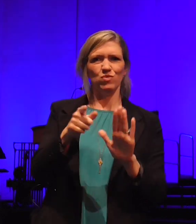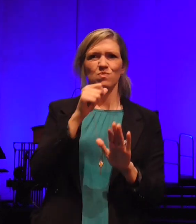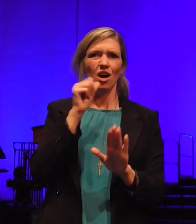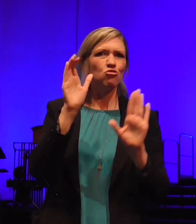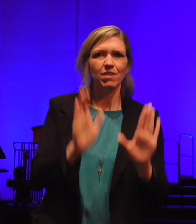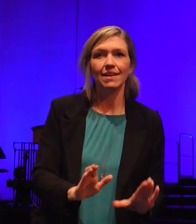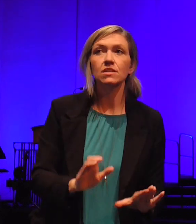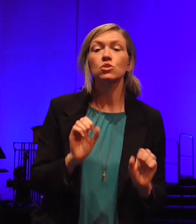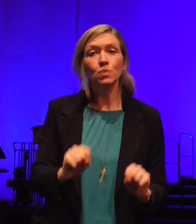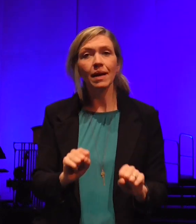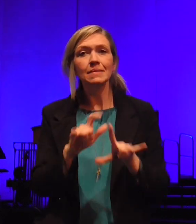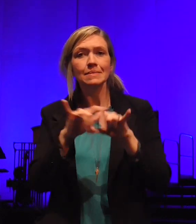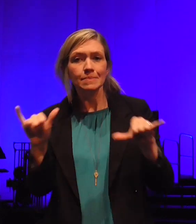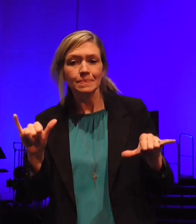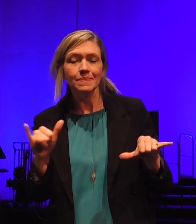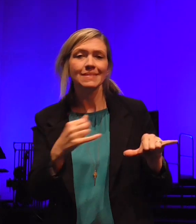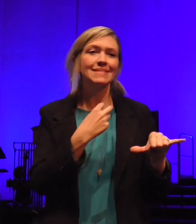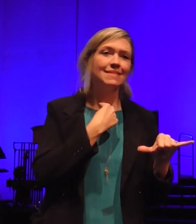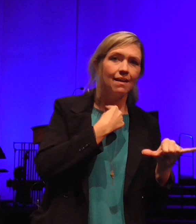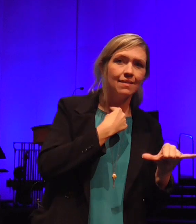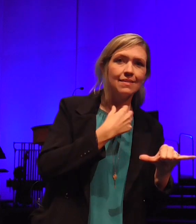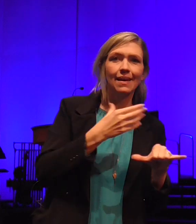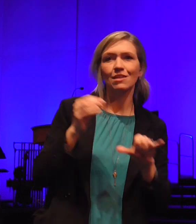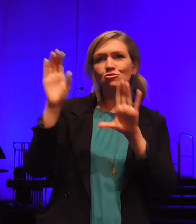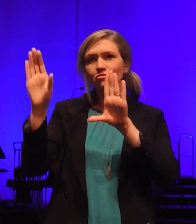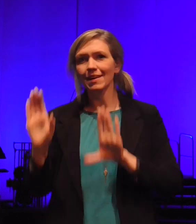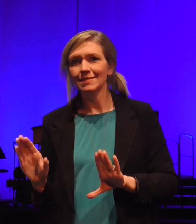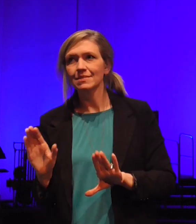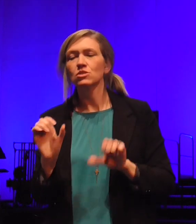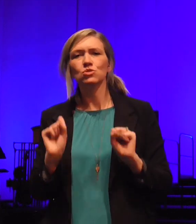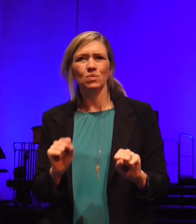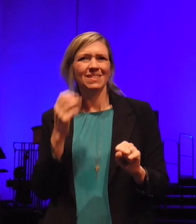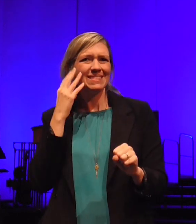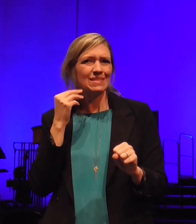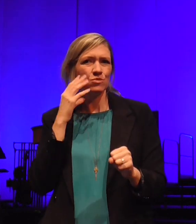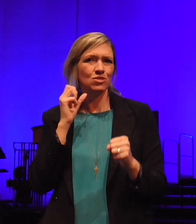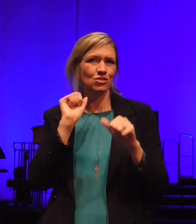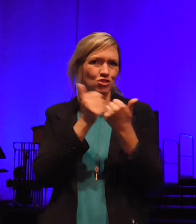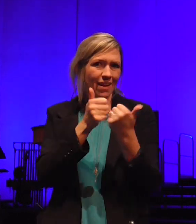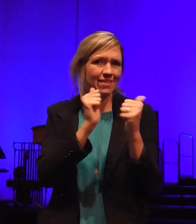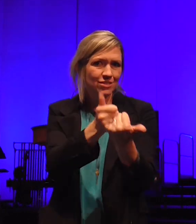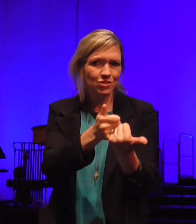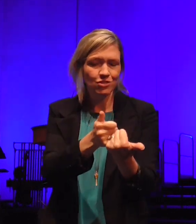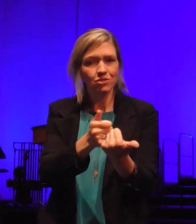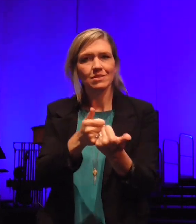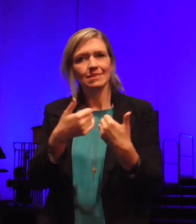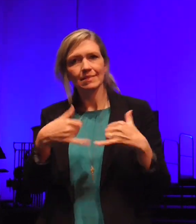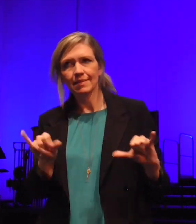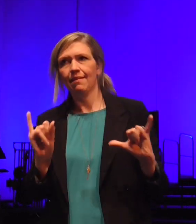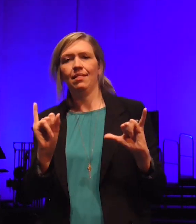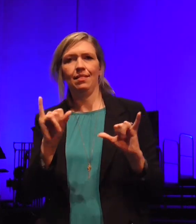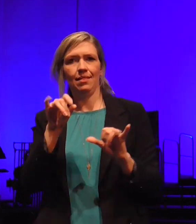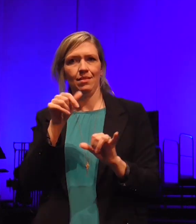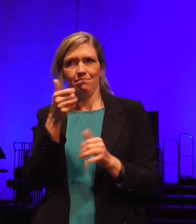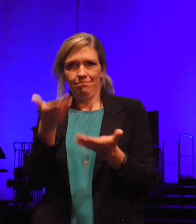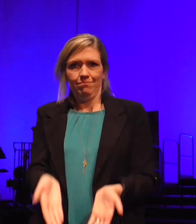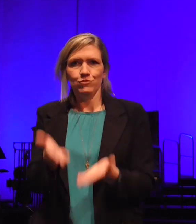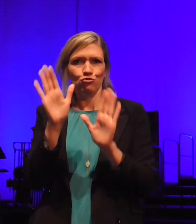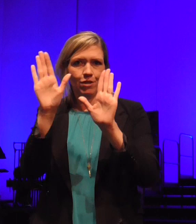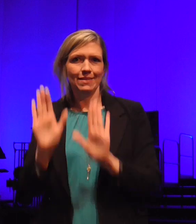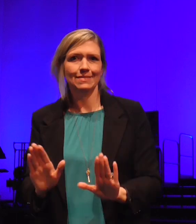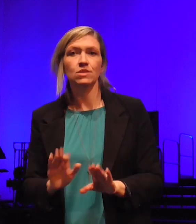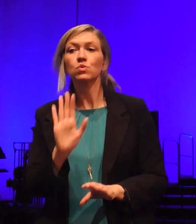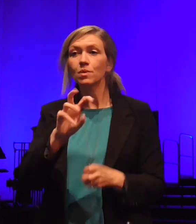stuck and be great. That you can be challenged and be great. That your problems